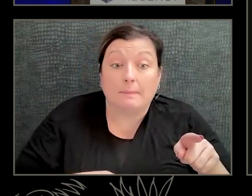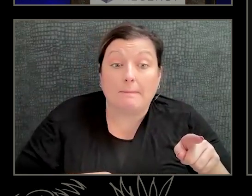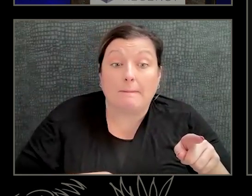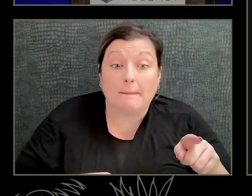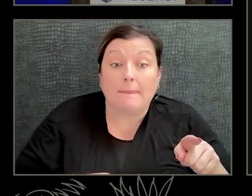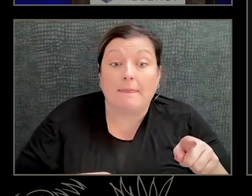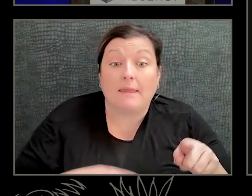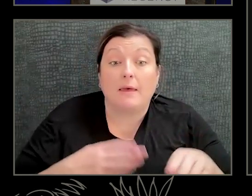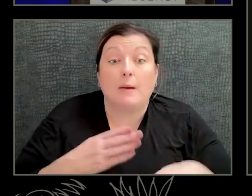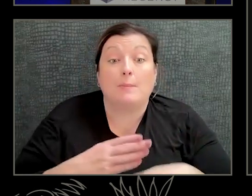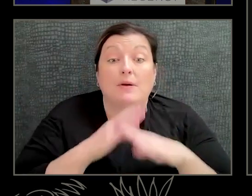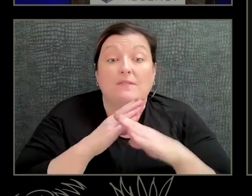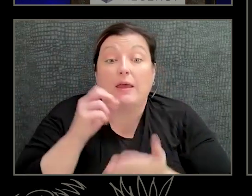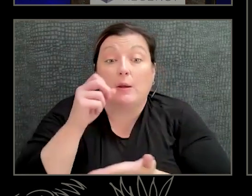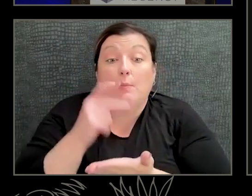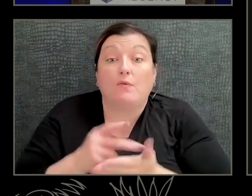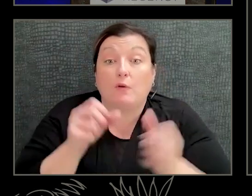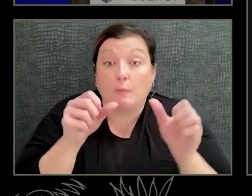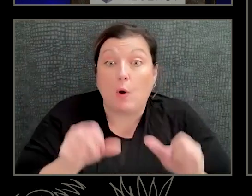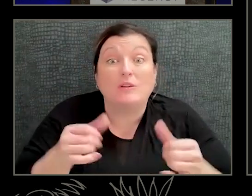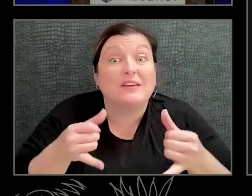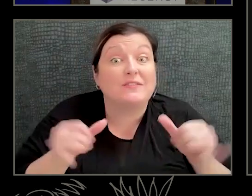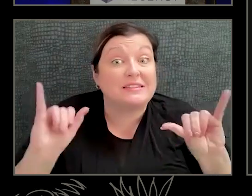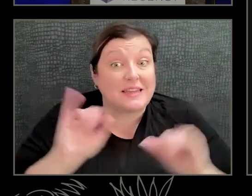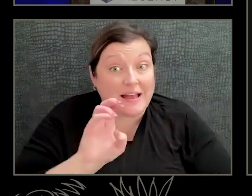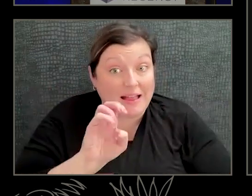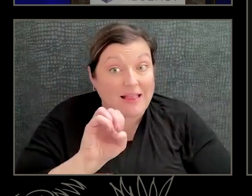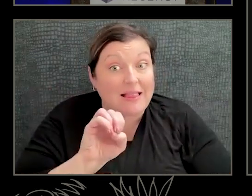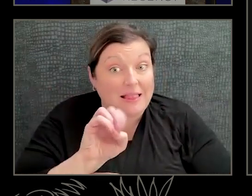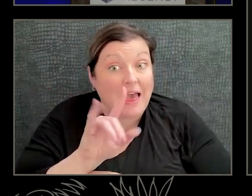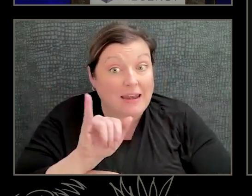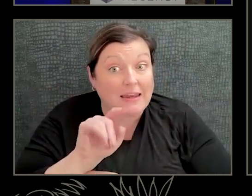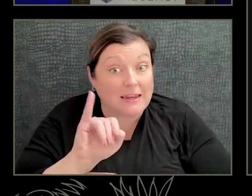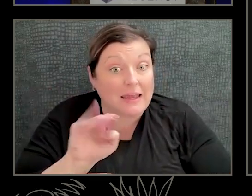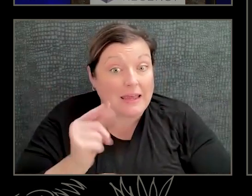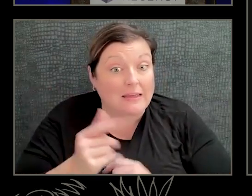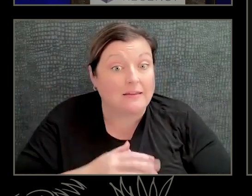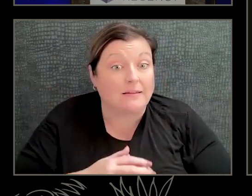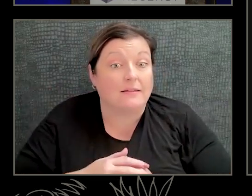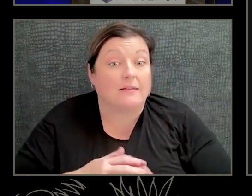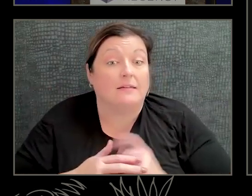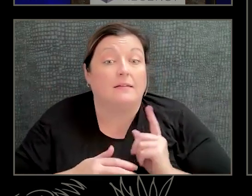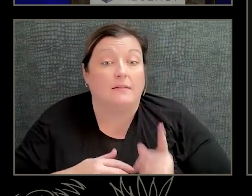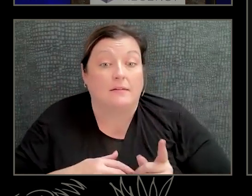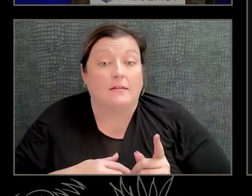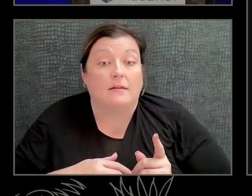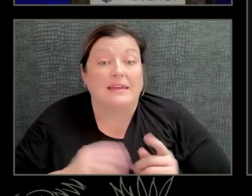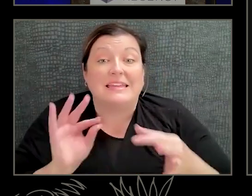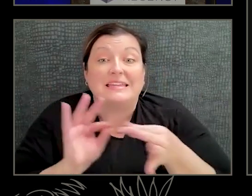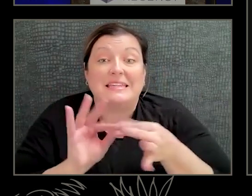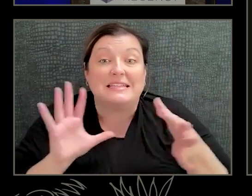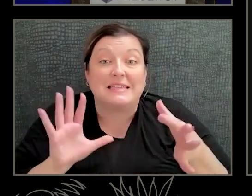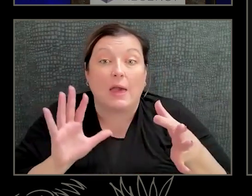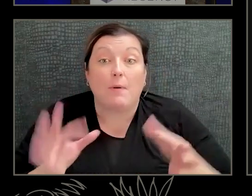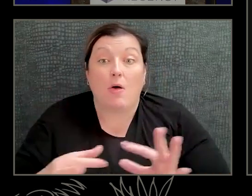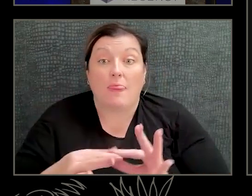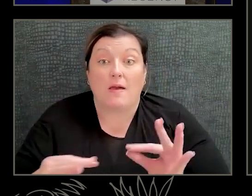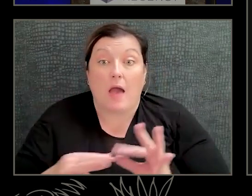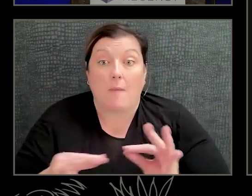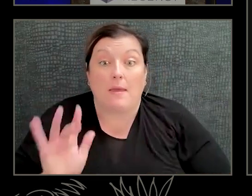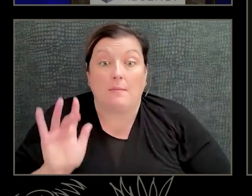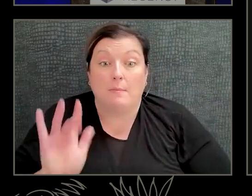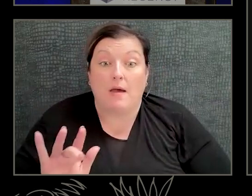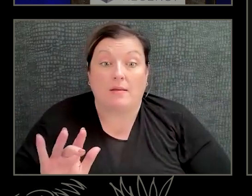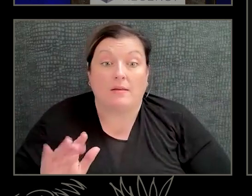it is still being edited, to disable the comment button if the comment is not yet typed into the text